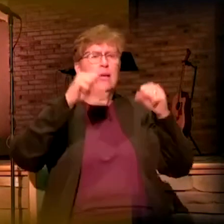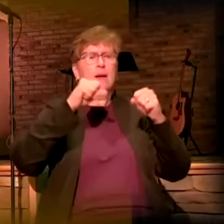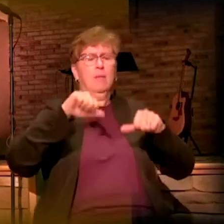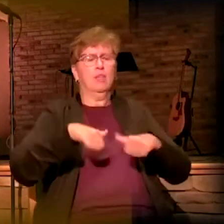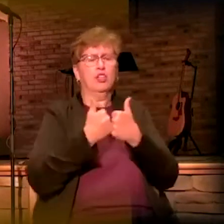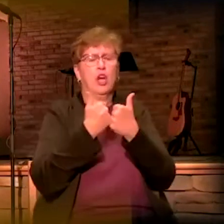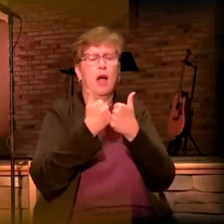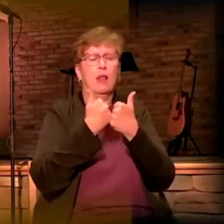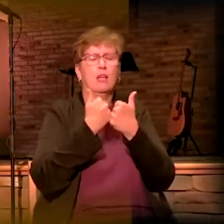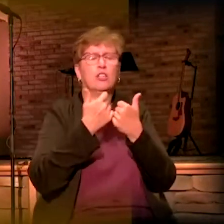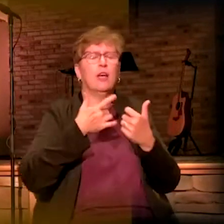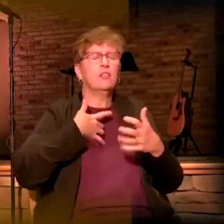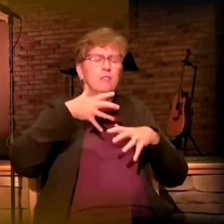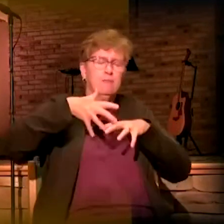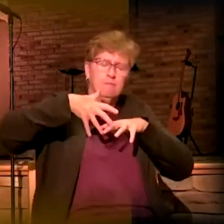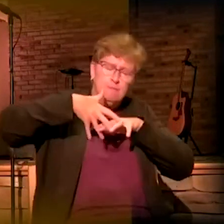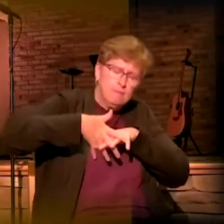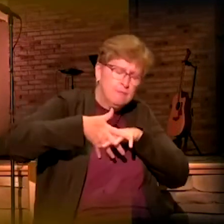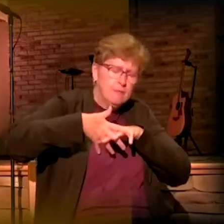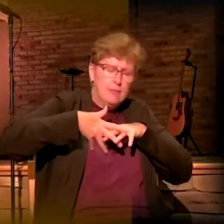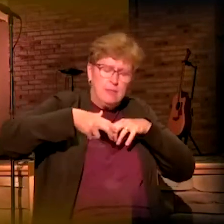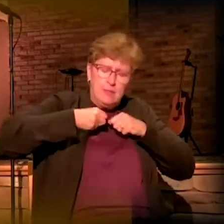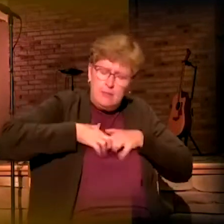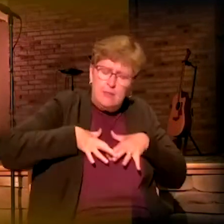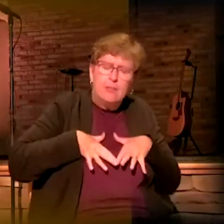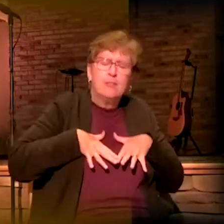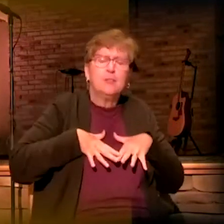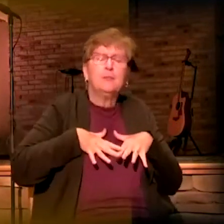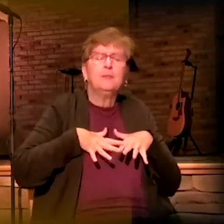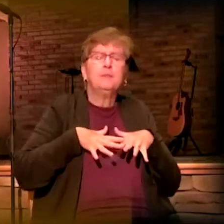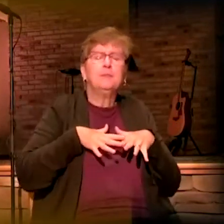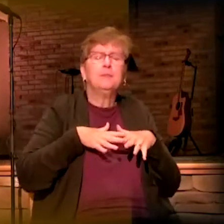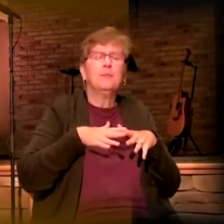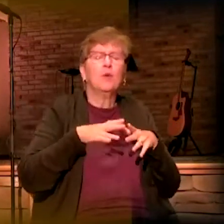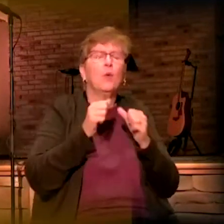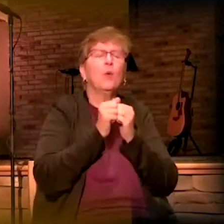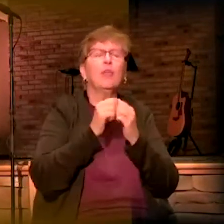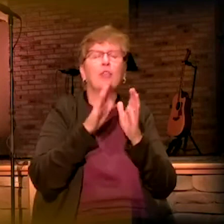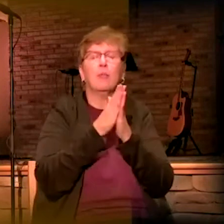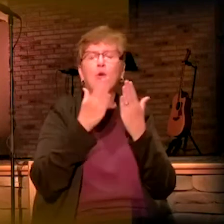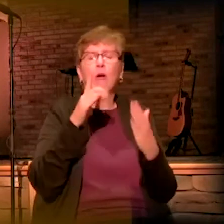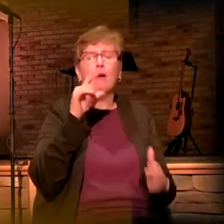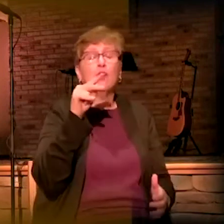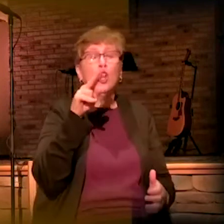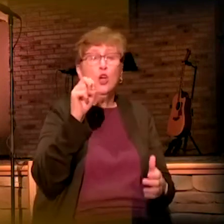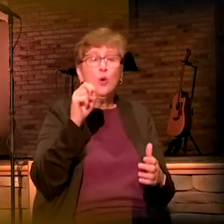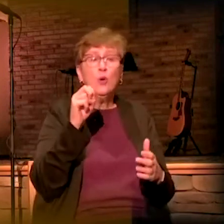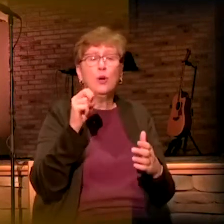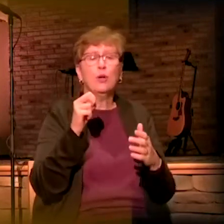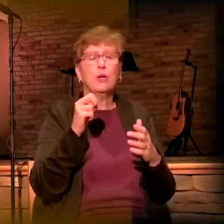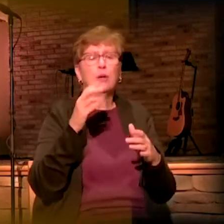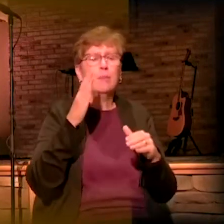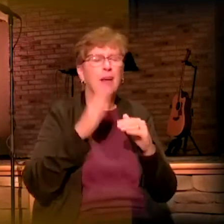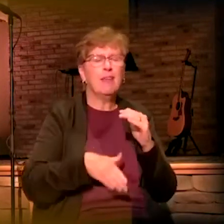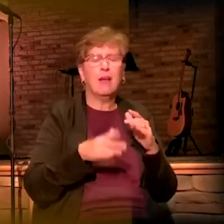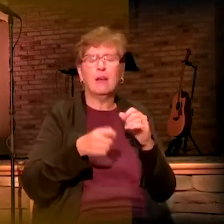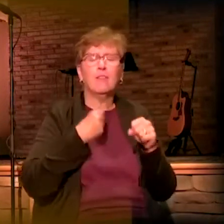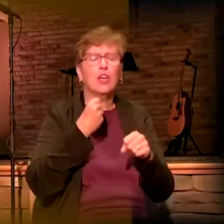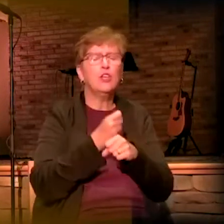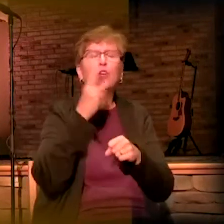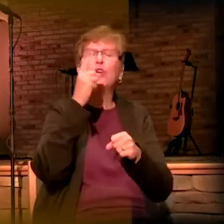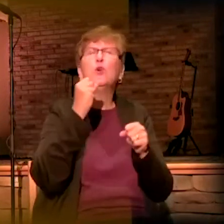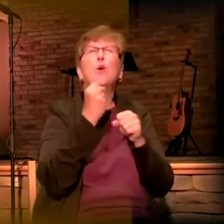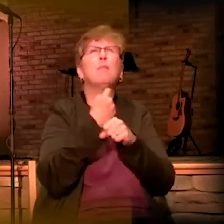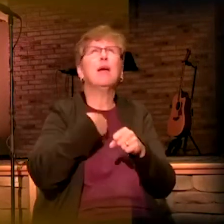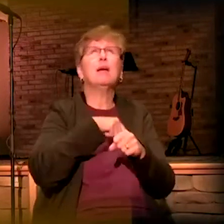so saturated with the Gospel of Luke by the end of the year that you will make us different for having done it. We pray,